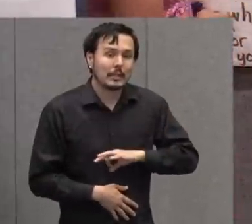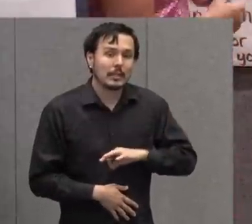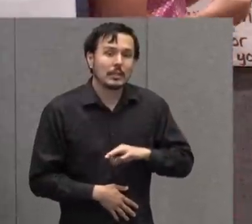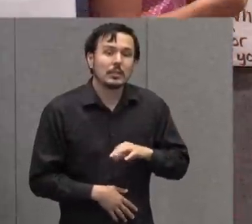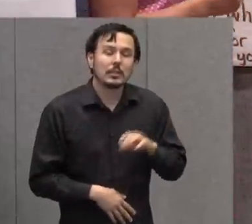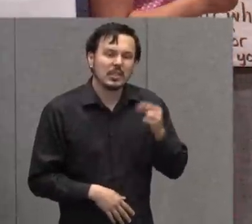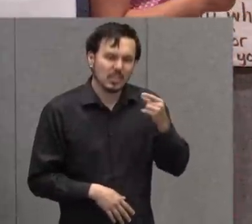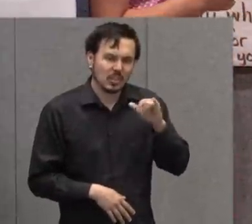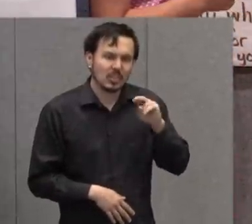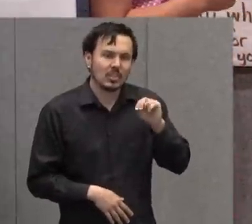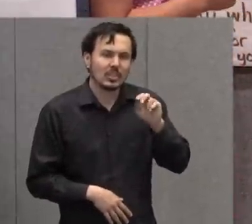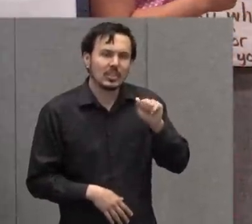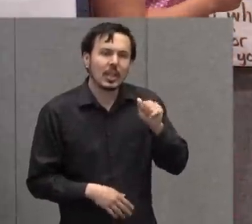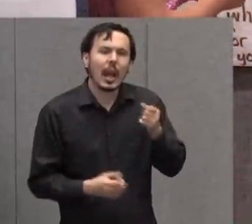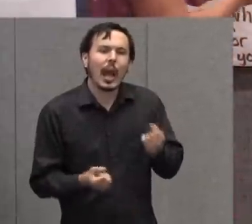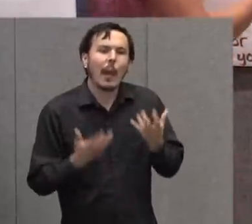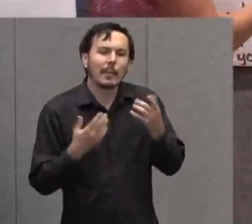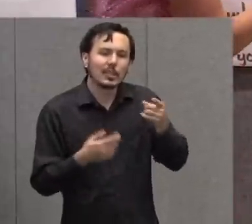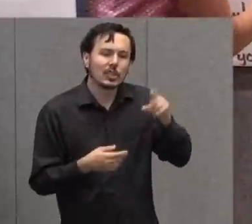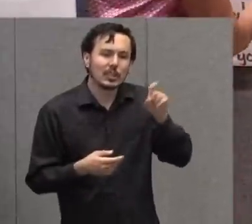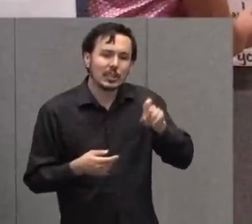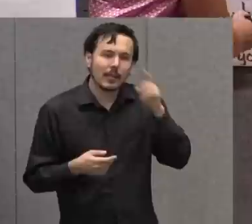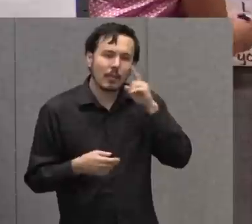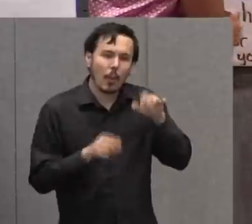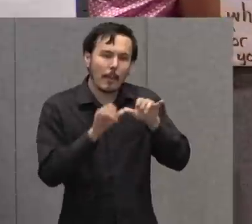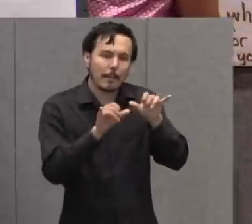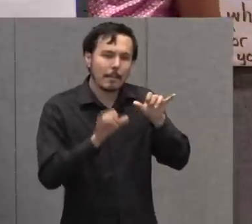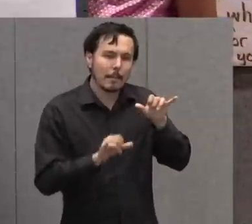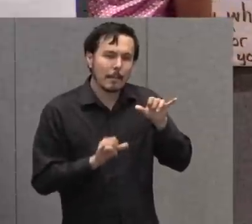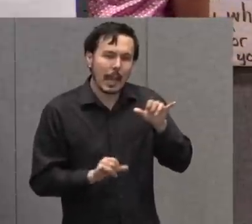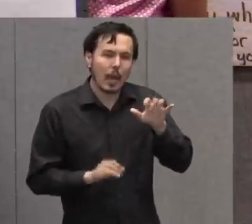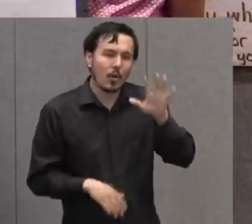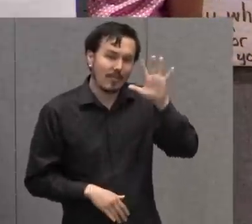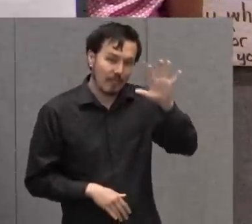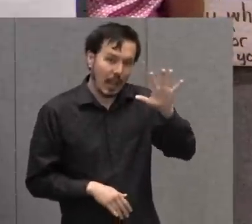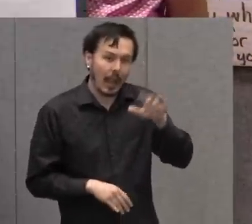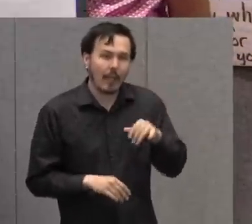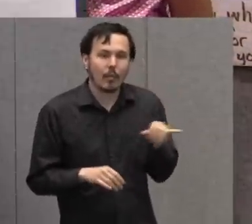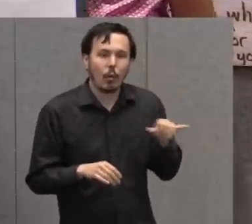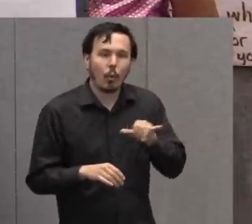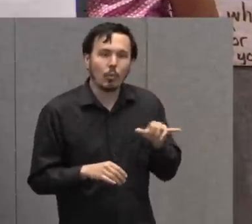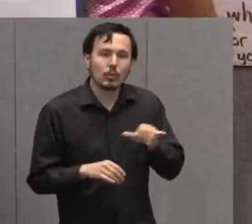does Gina need for pattern 5 and 6? So we need to know